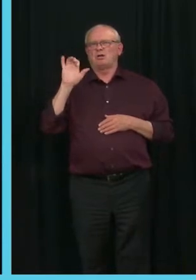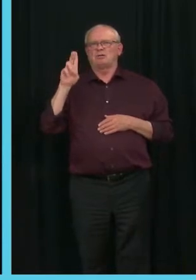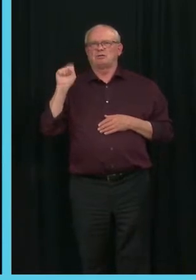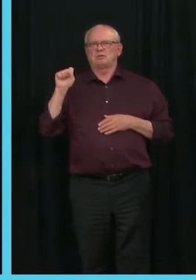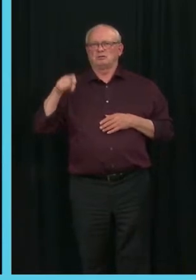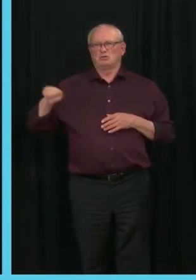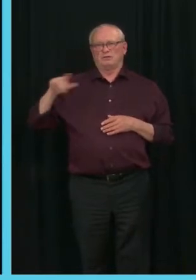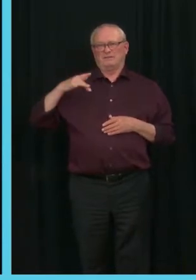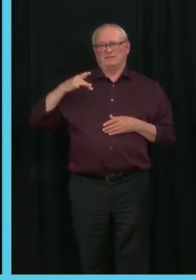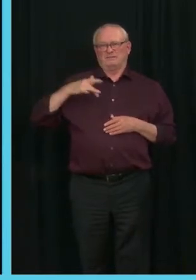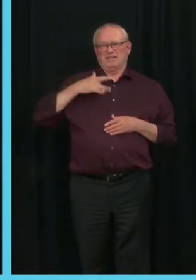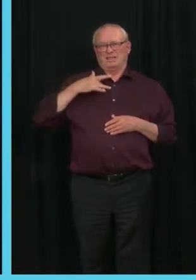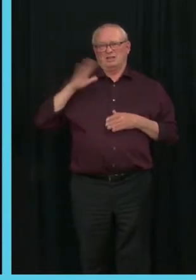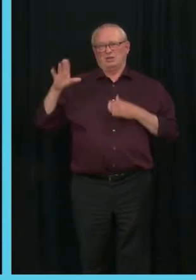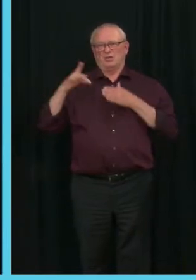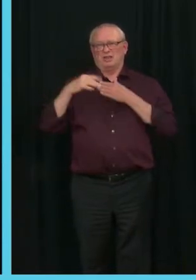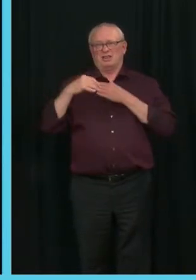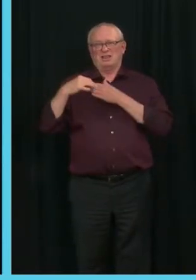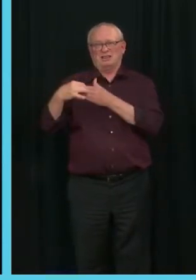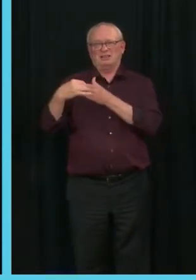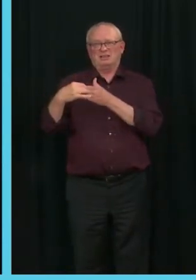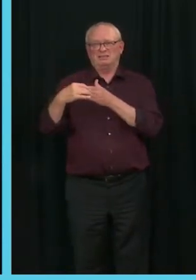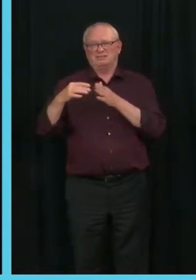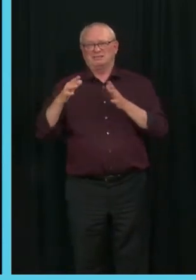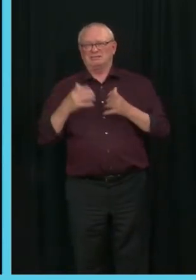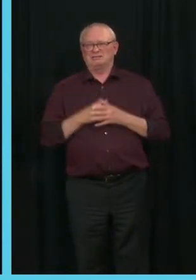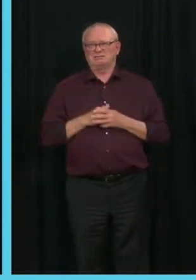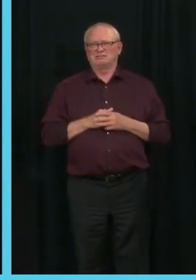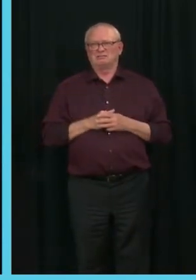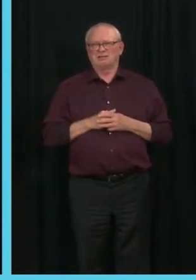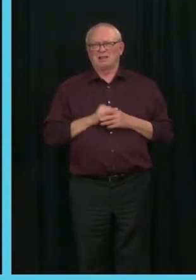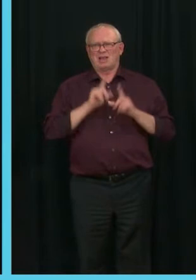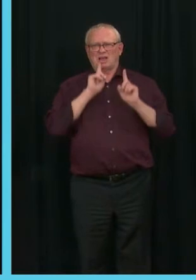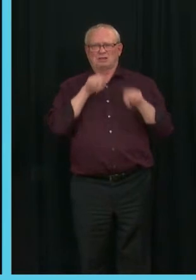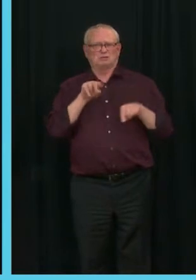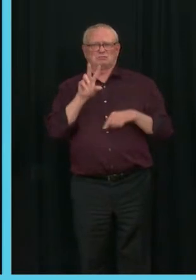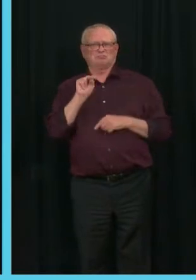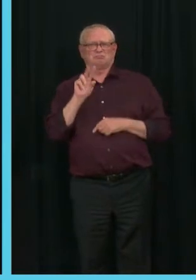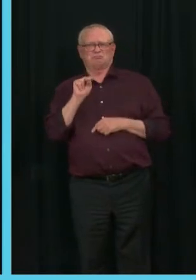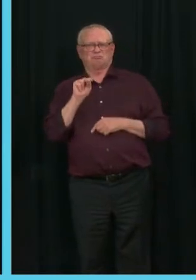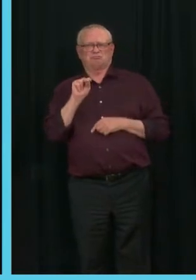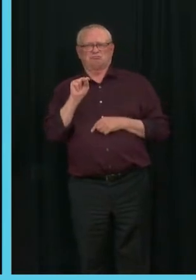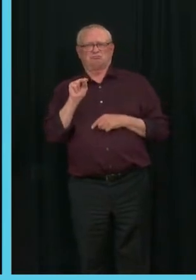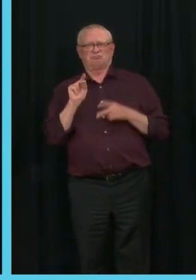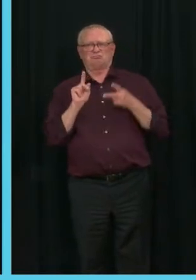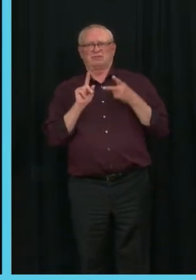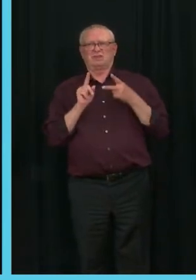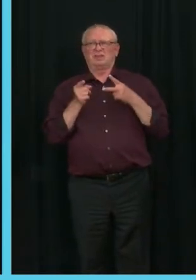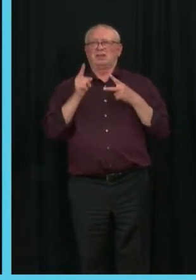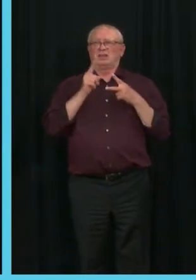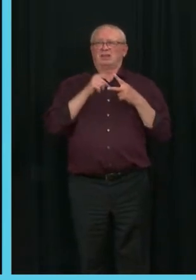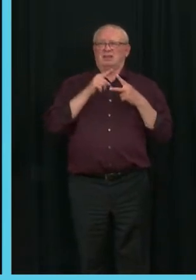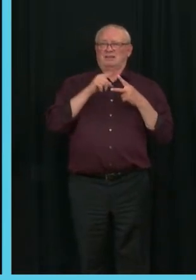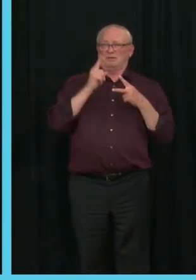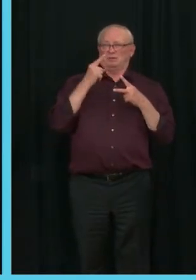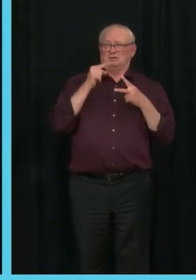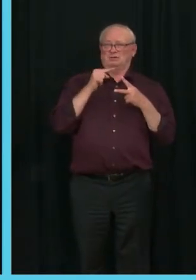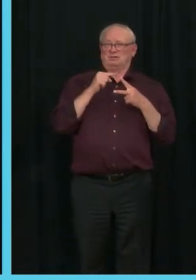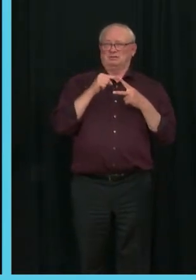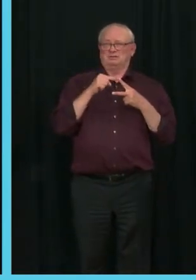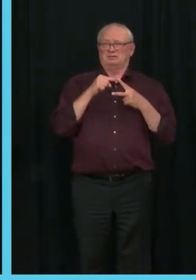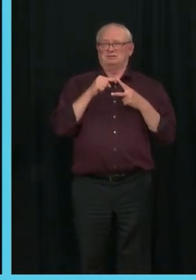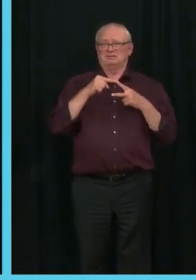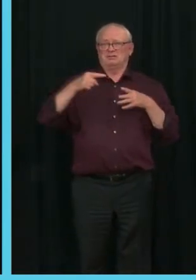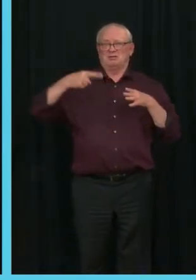way? The answer to the second question is no. And I think the answer to your first question is reflected in how our caucus